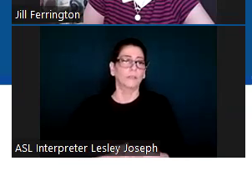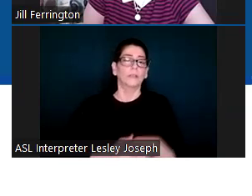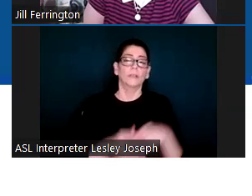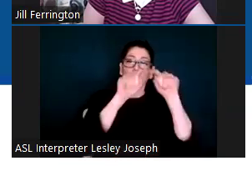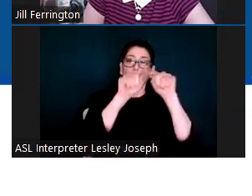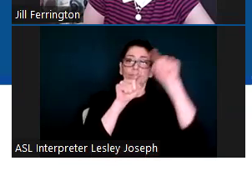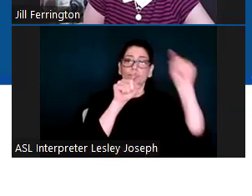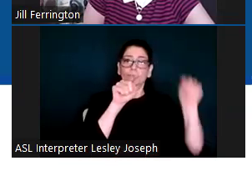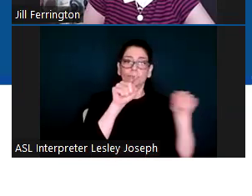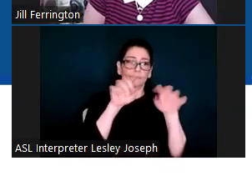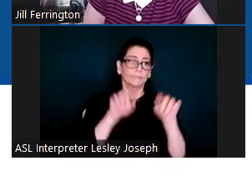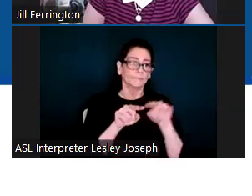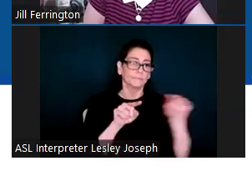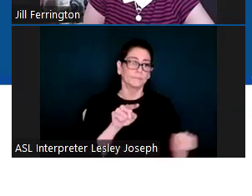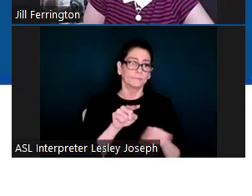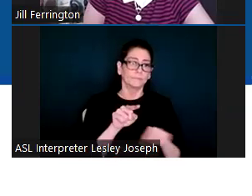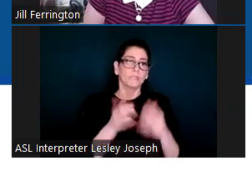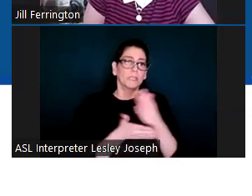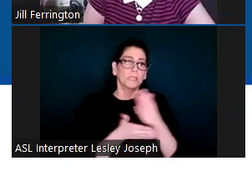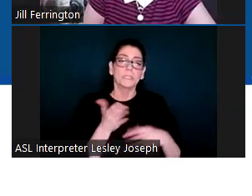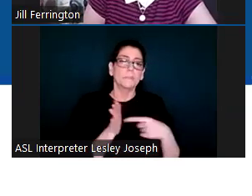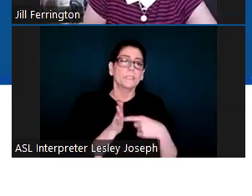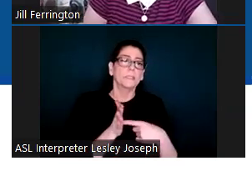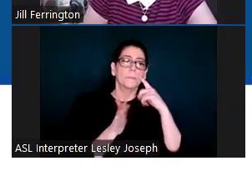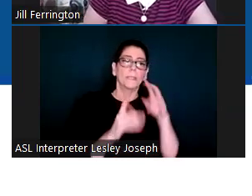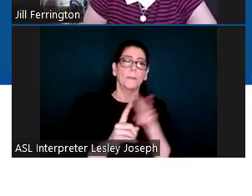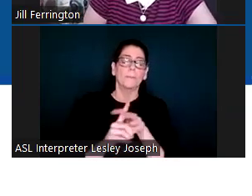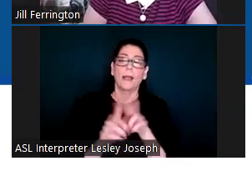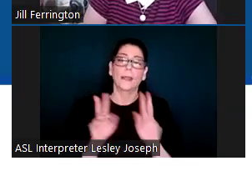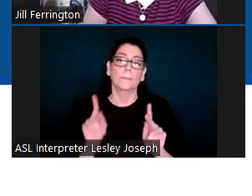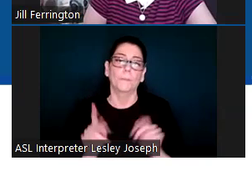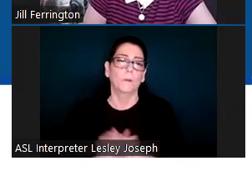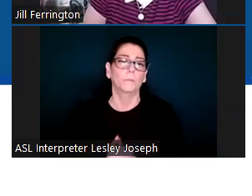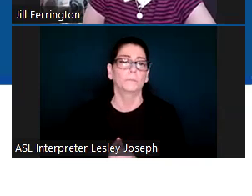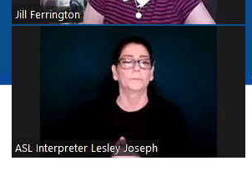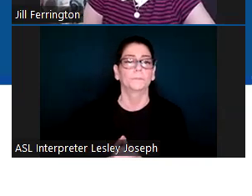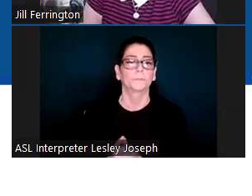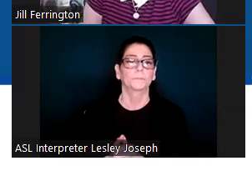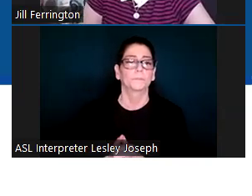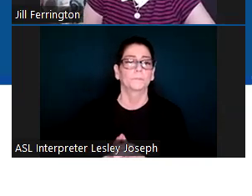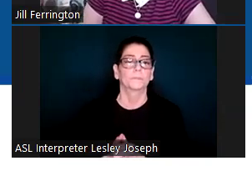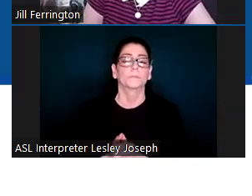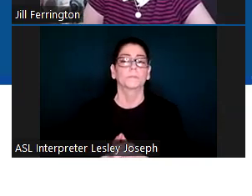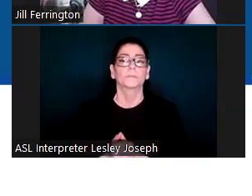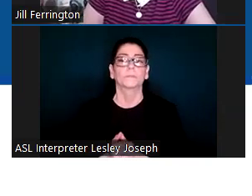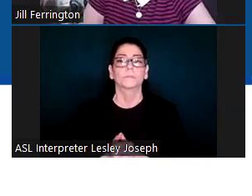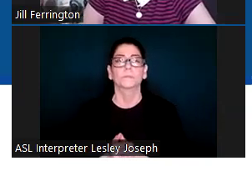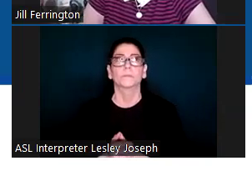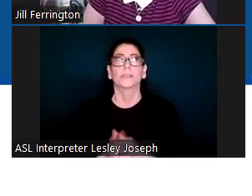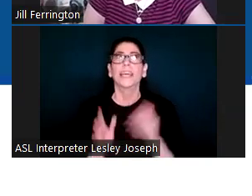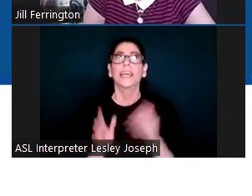of the symptomology that may apply to individuals. And it's important, I think, that we recognize